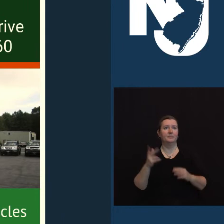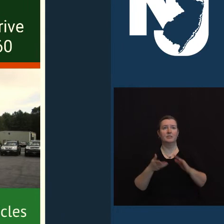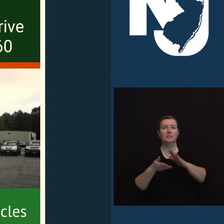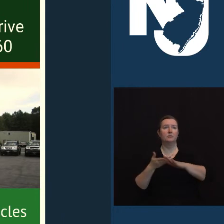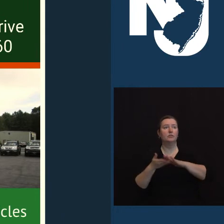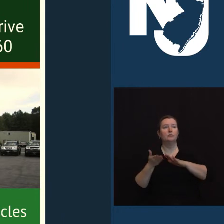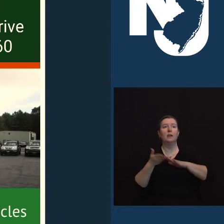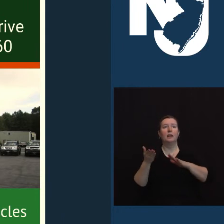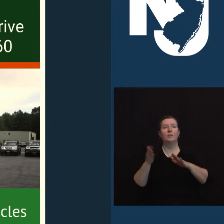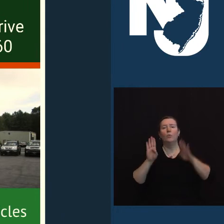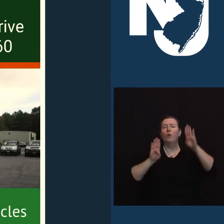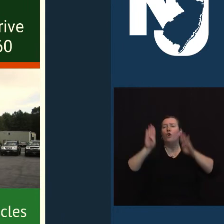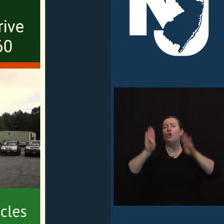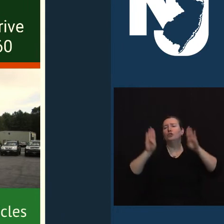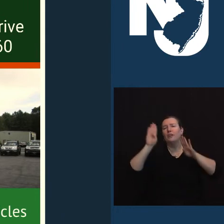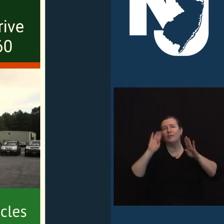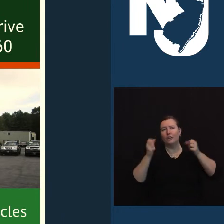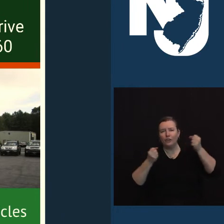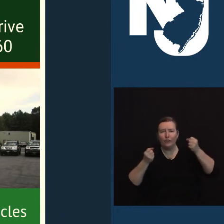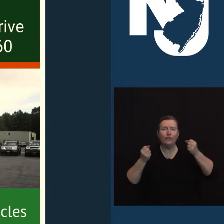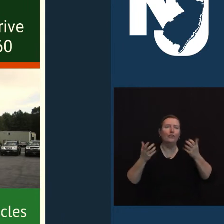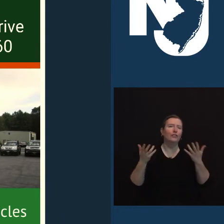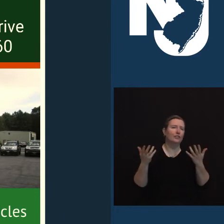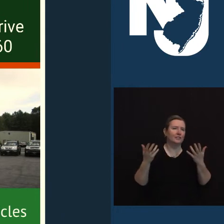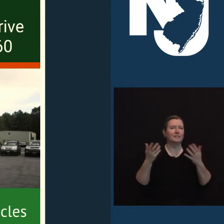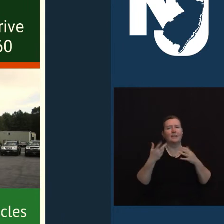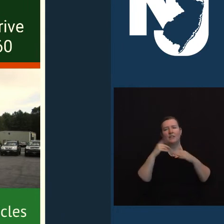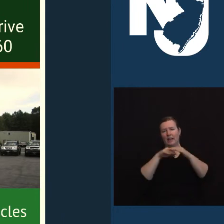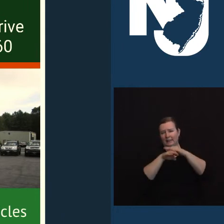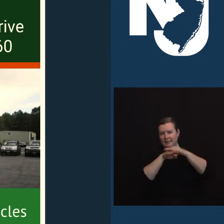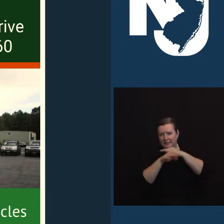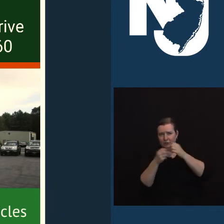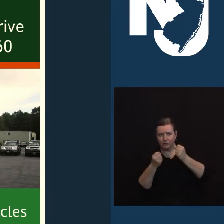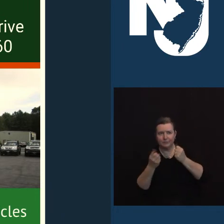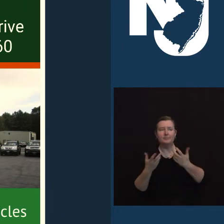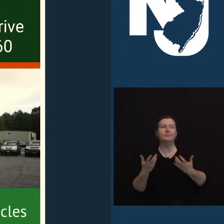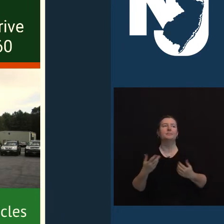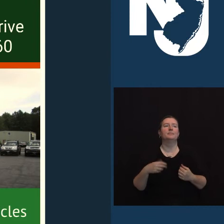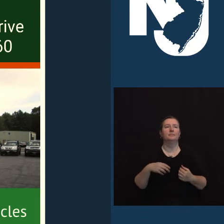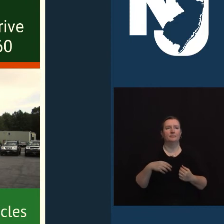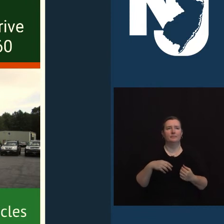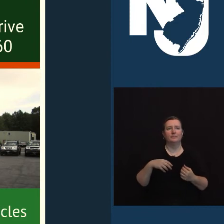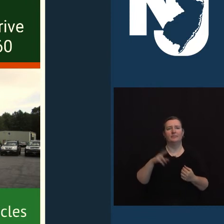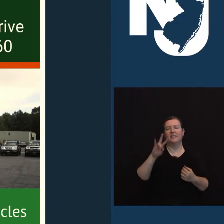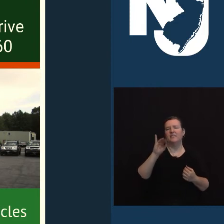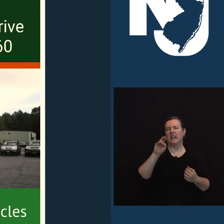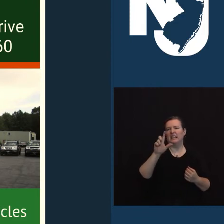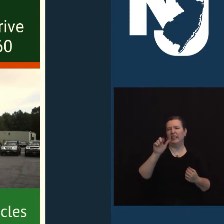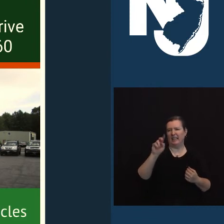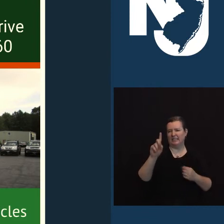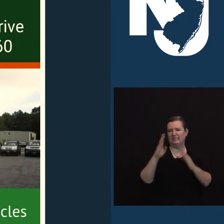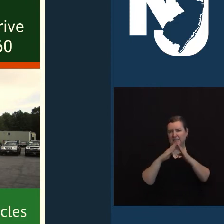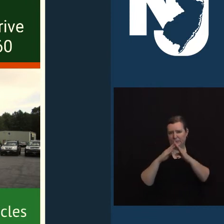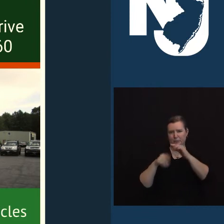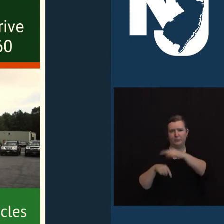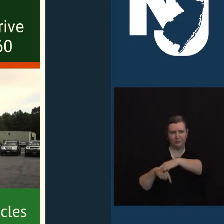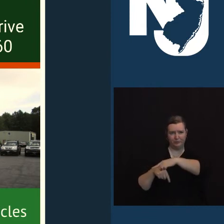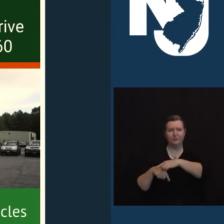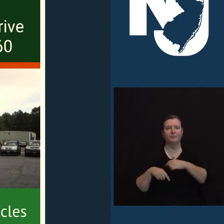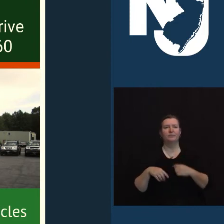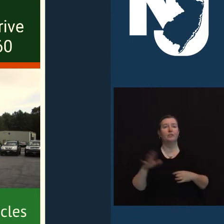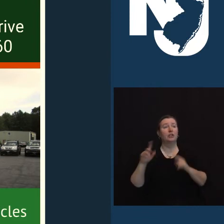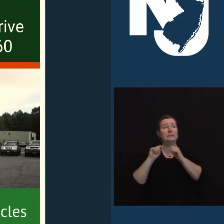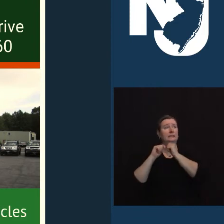Auction Access Auto, in Vineland. Kelly and her team pride themselves on working with their customers to provide them a